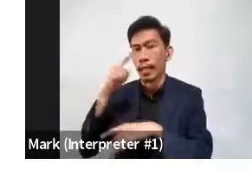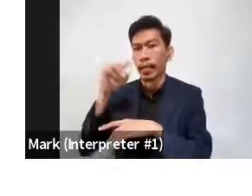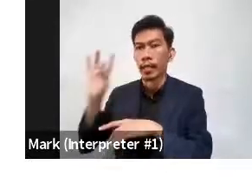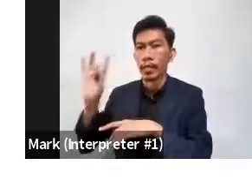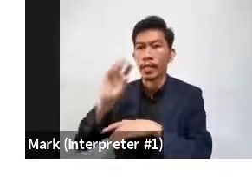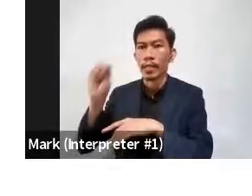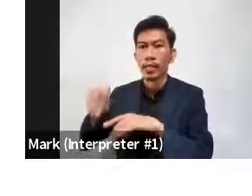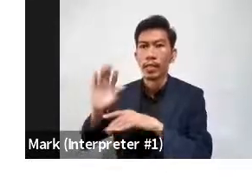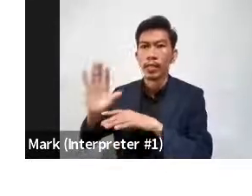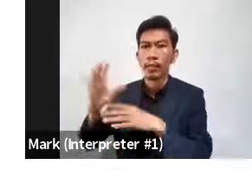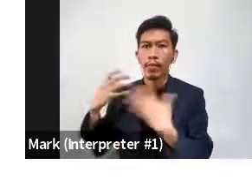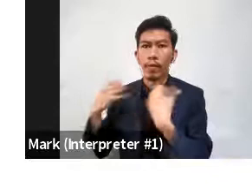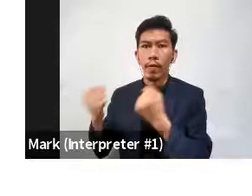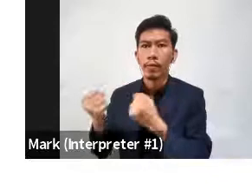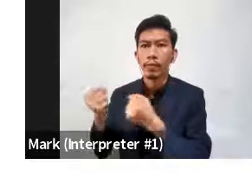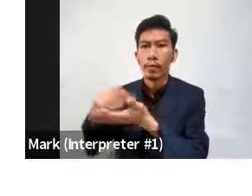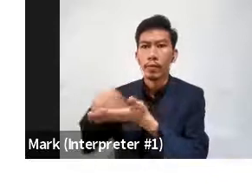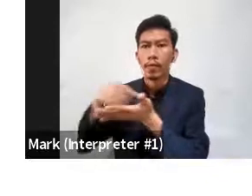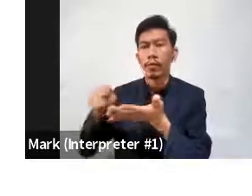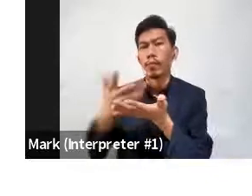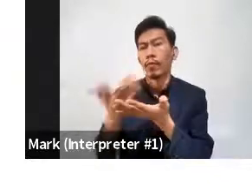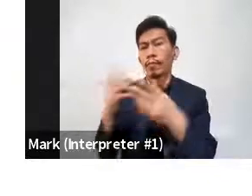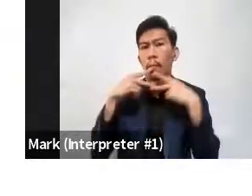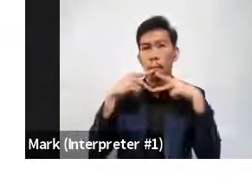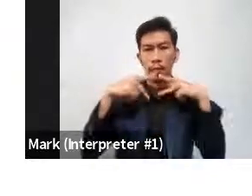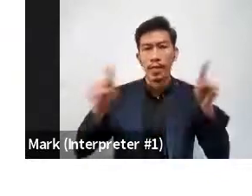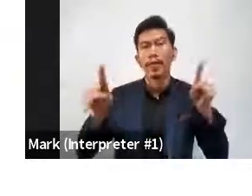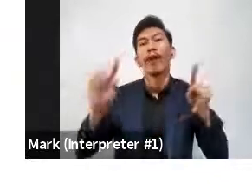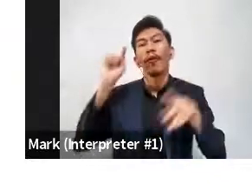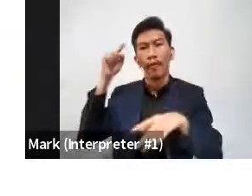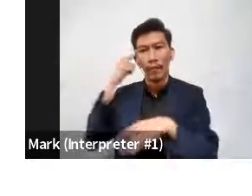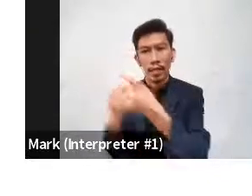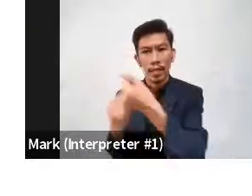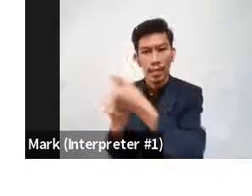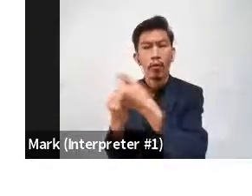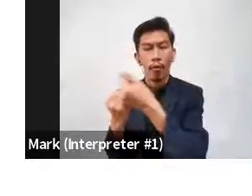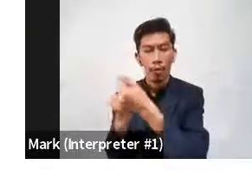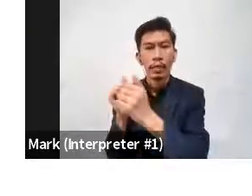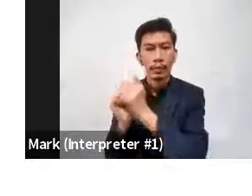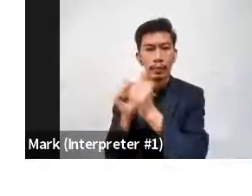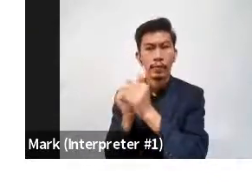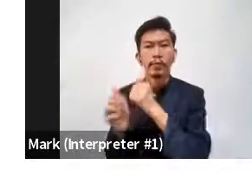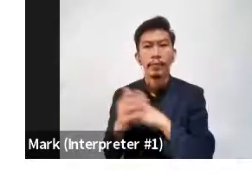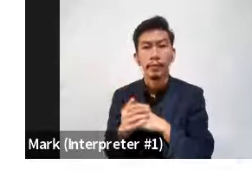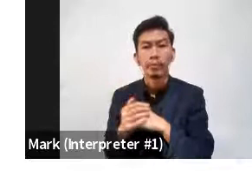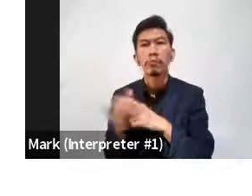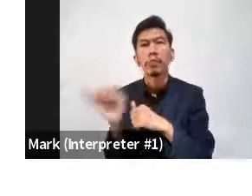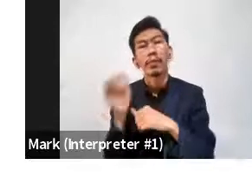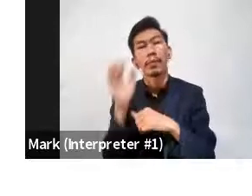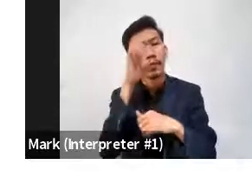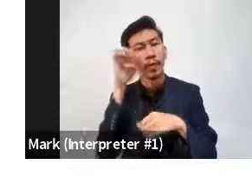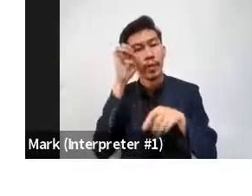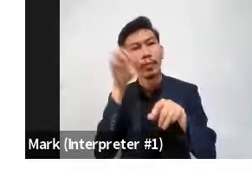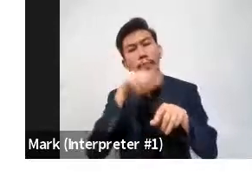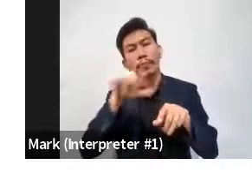spending is public, meaning the government will provide for it. And this is also true in many European countries